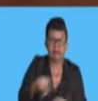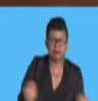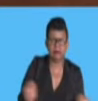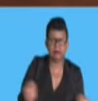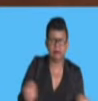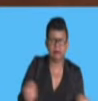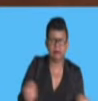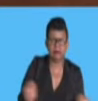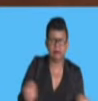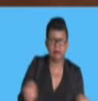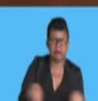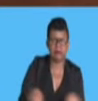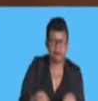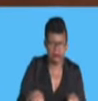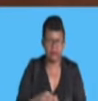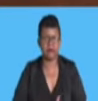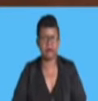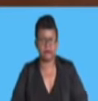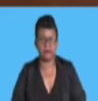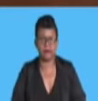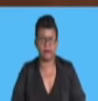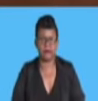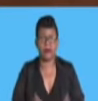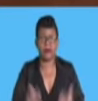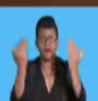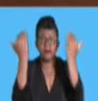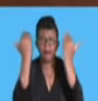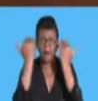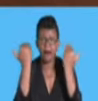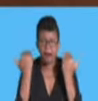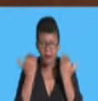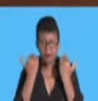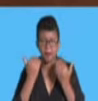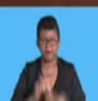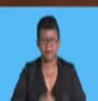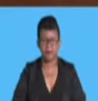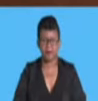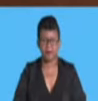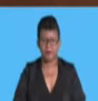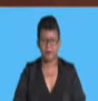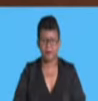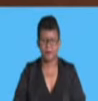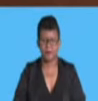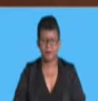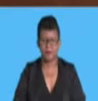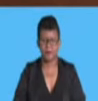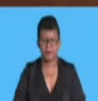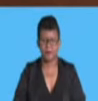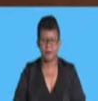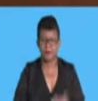2014. Madam Speaker, Section 115 of